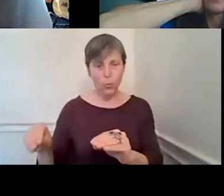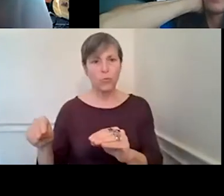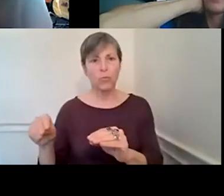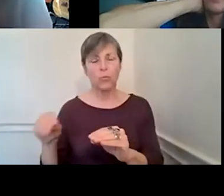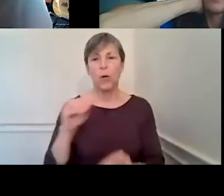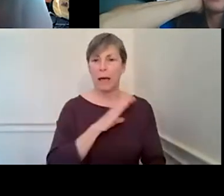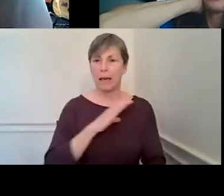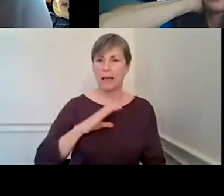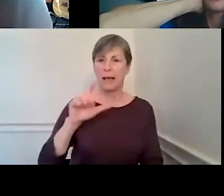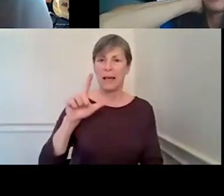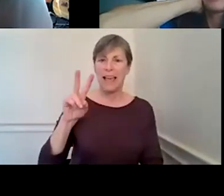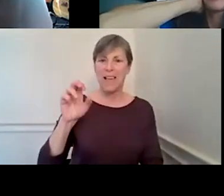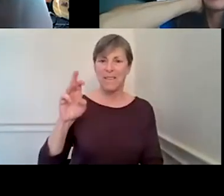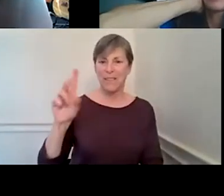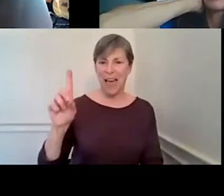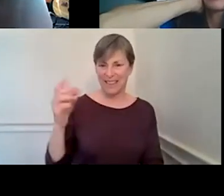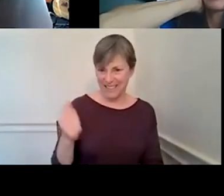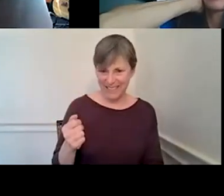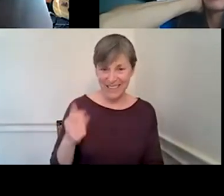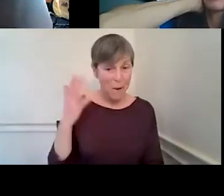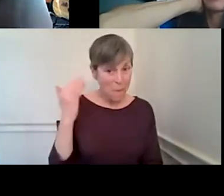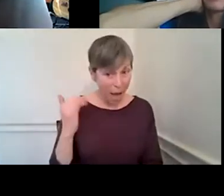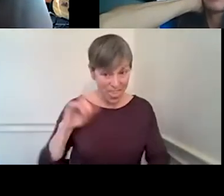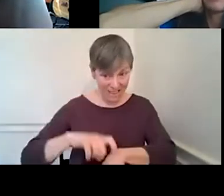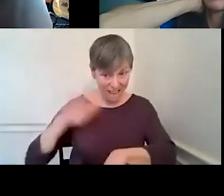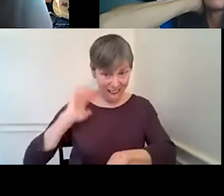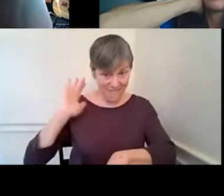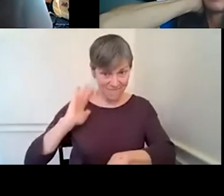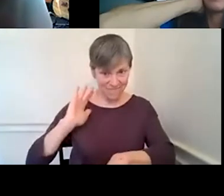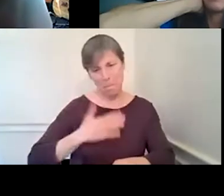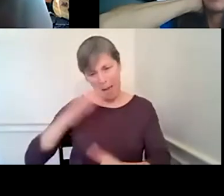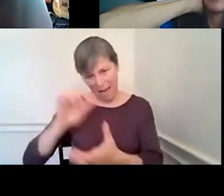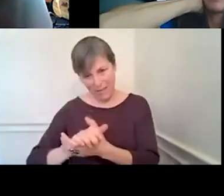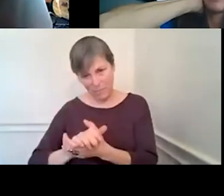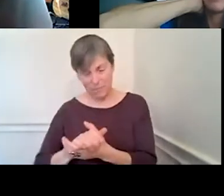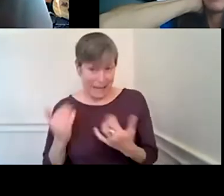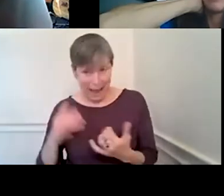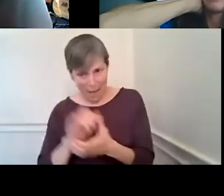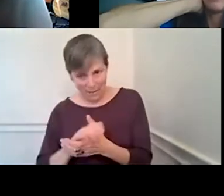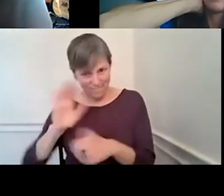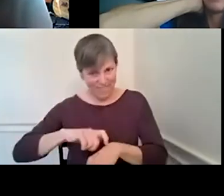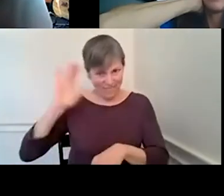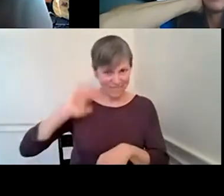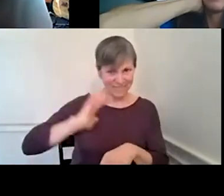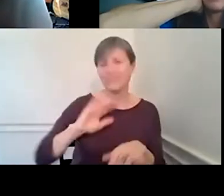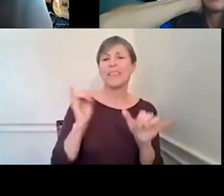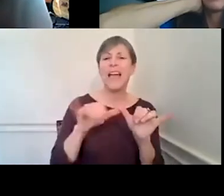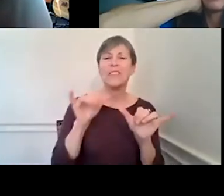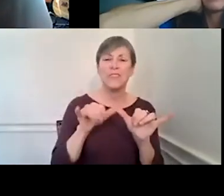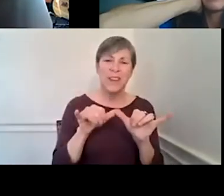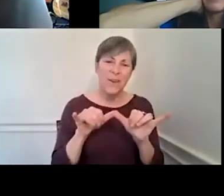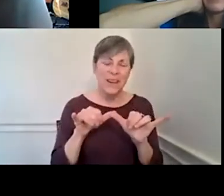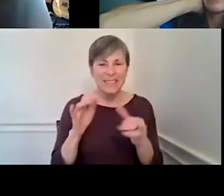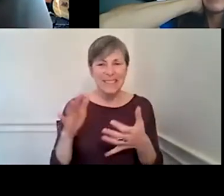Cleveland, of all places, because that time, my husband now, for many years, was an engineering senior